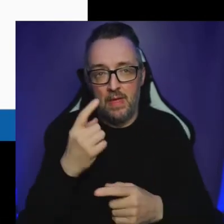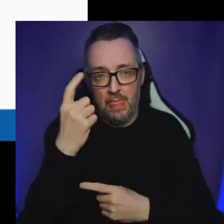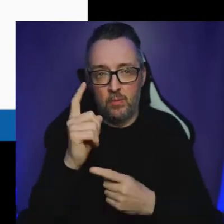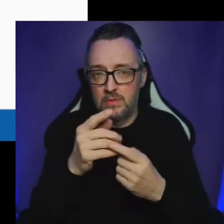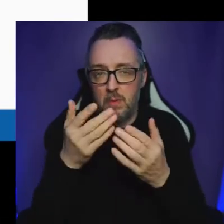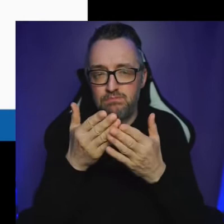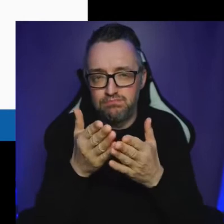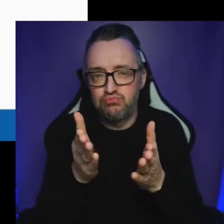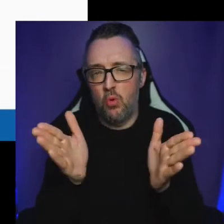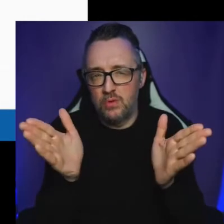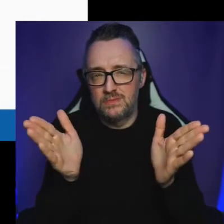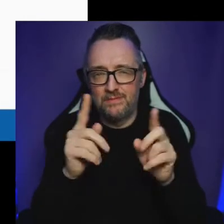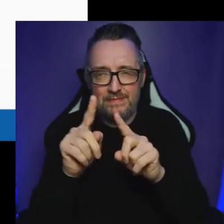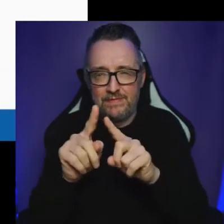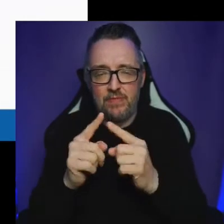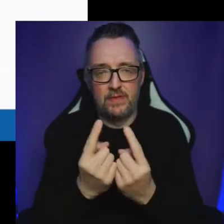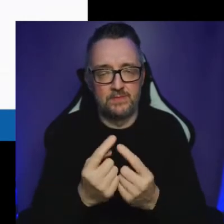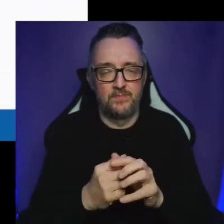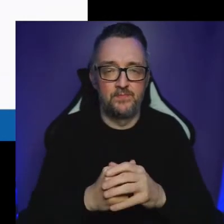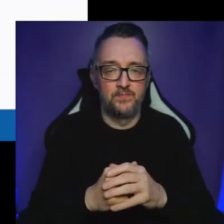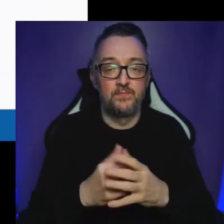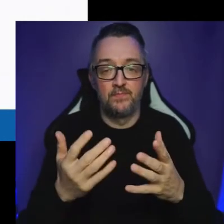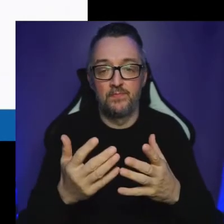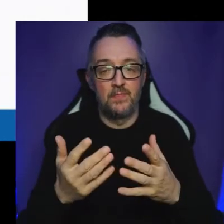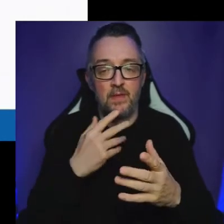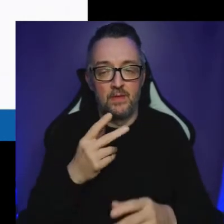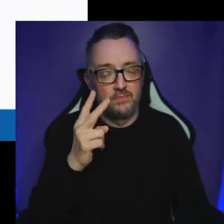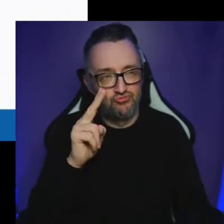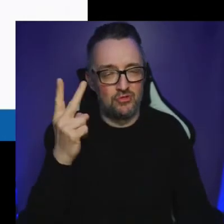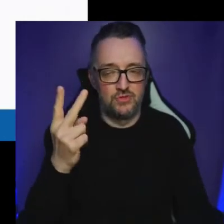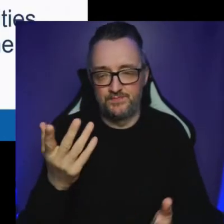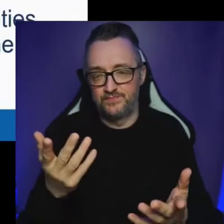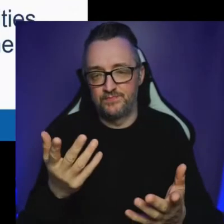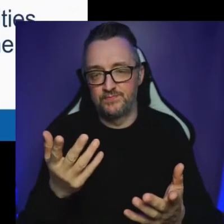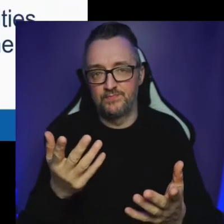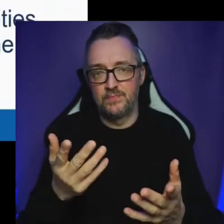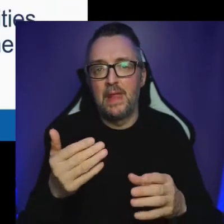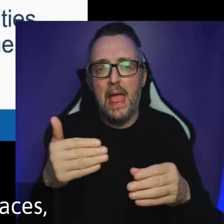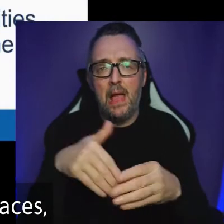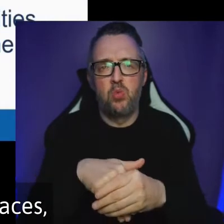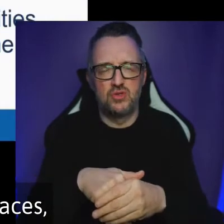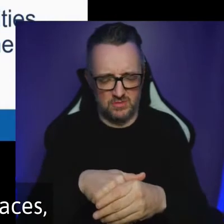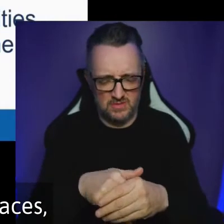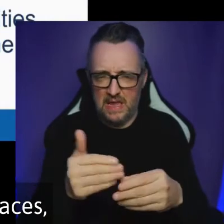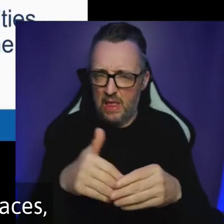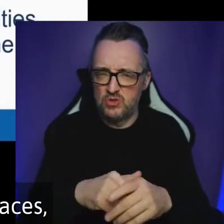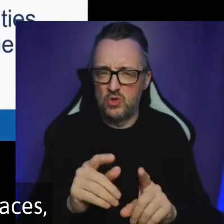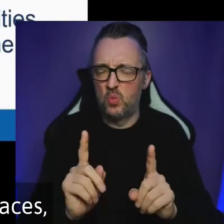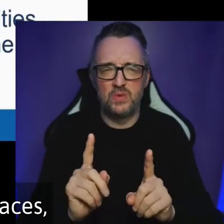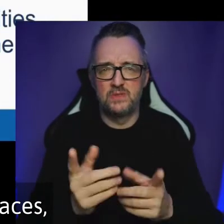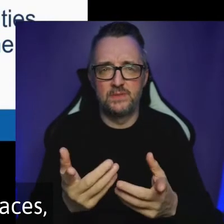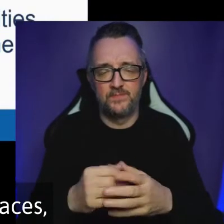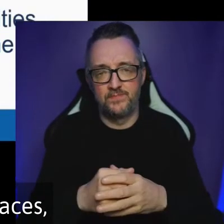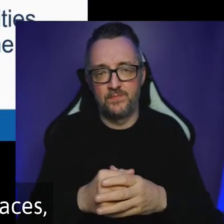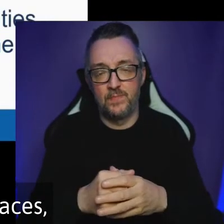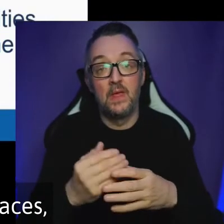broadly when we're thinking of this stuff. So then I flipped it around and asked the question, well, what is inclusion? So inclusion